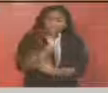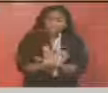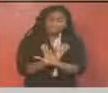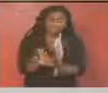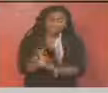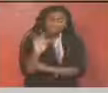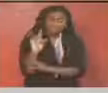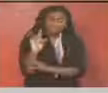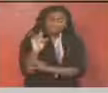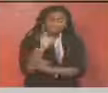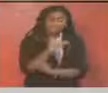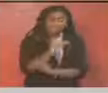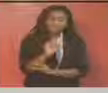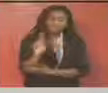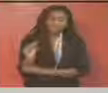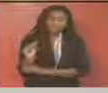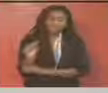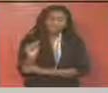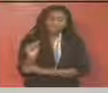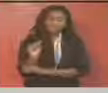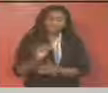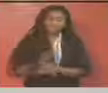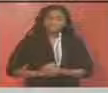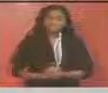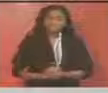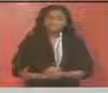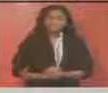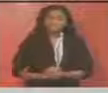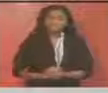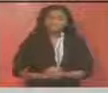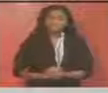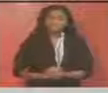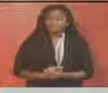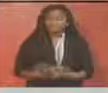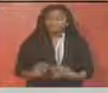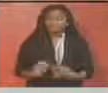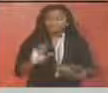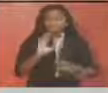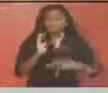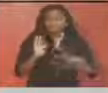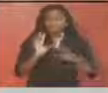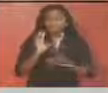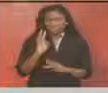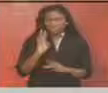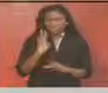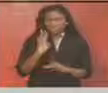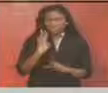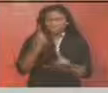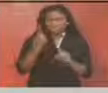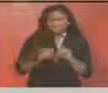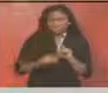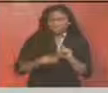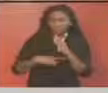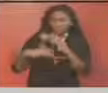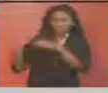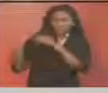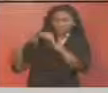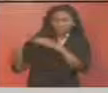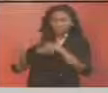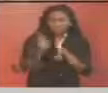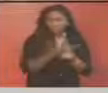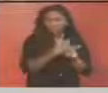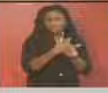18th, 2020, which is about 5 to 6 months ago, signed the